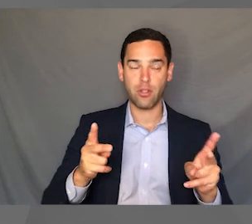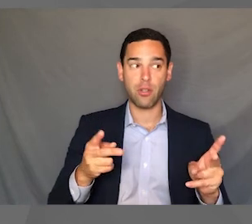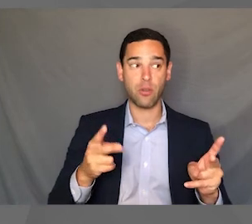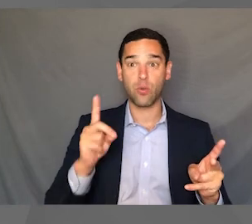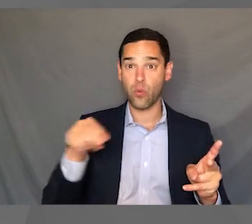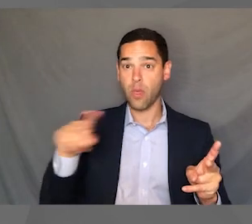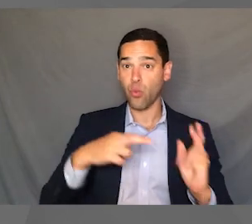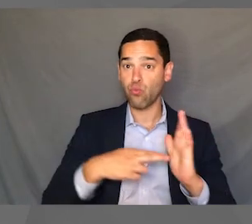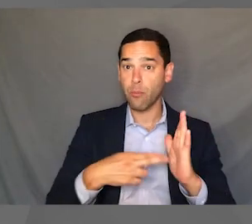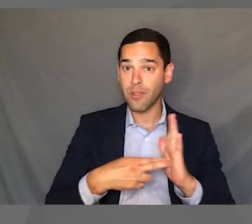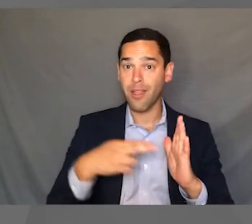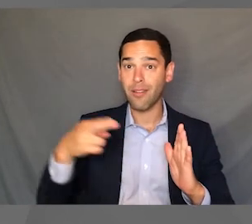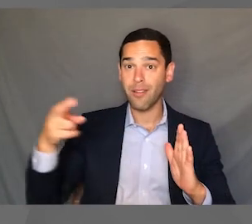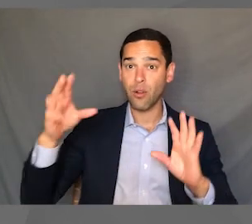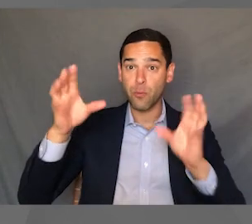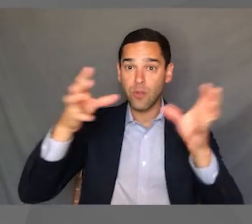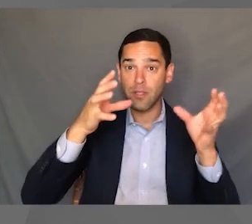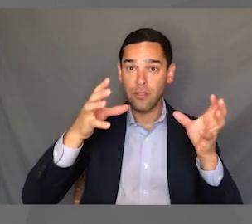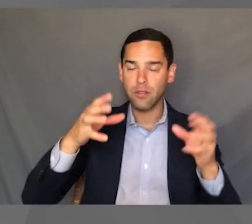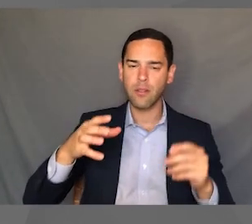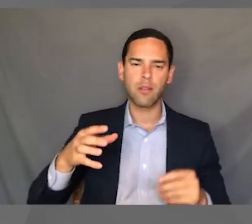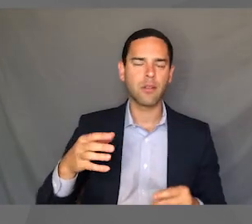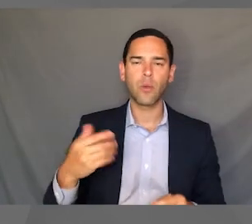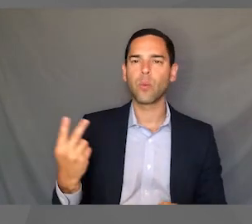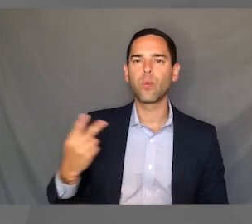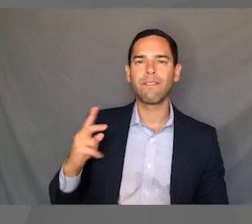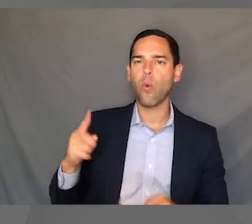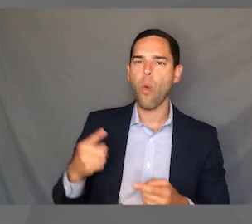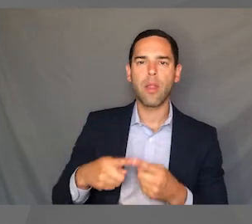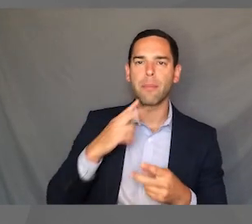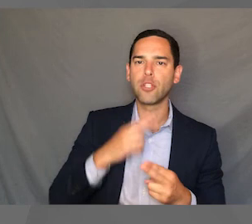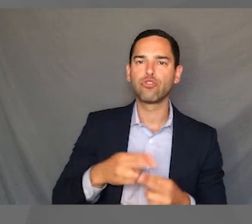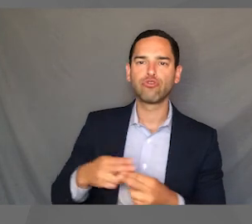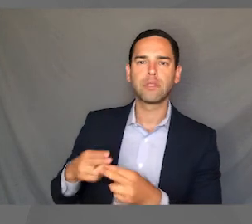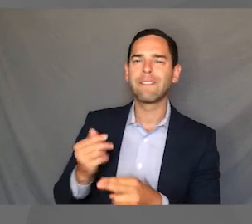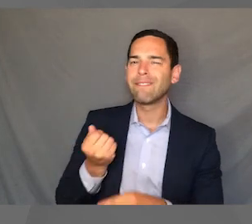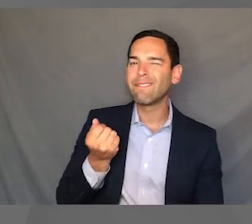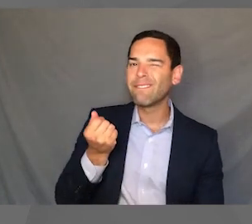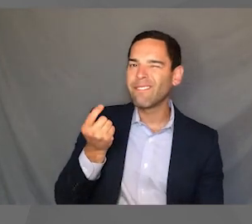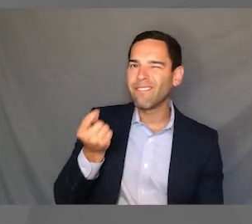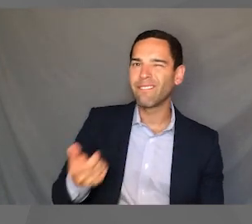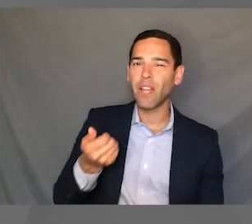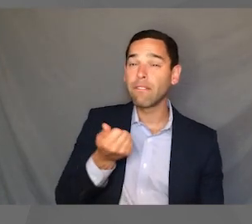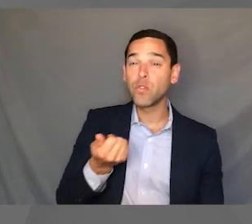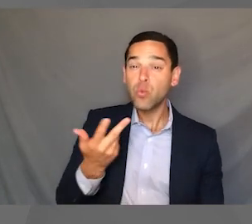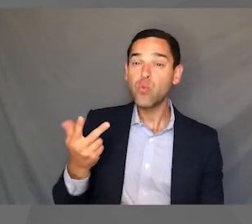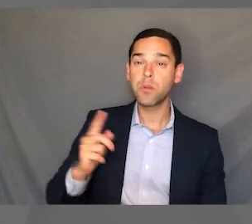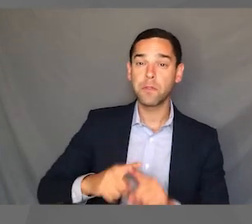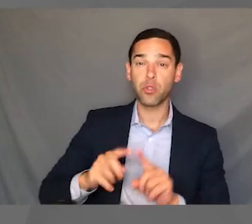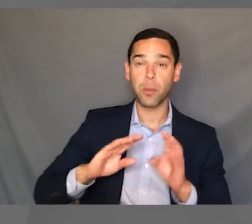the communities that I've talked about. That way, Matt and I only touched on a few of the different communities that represented